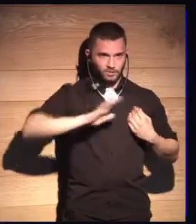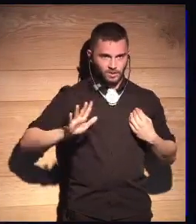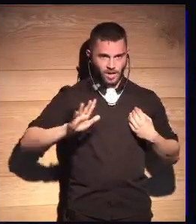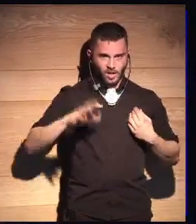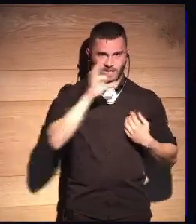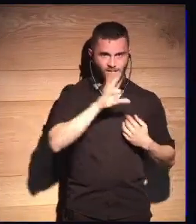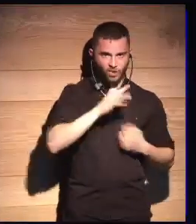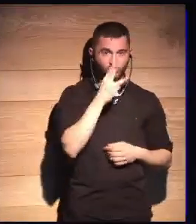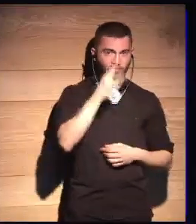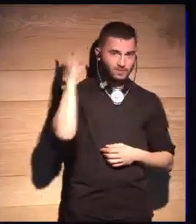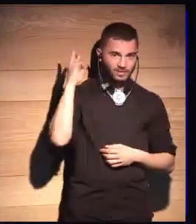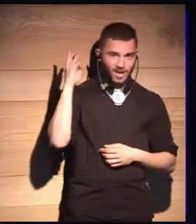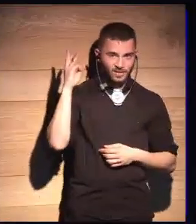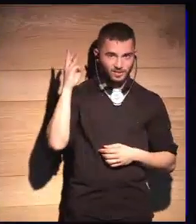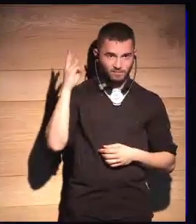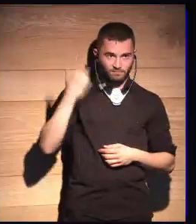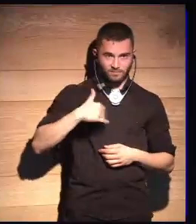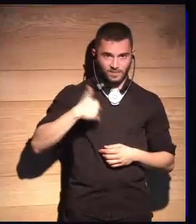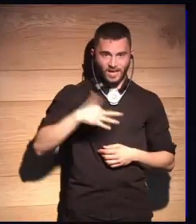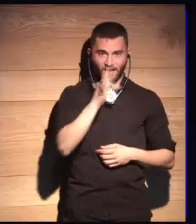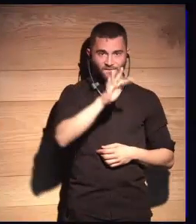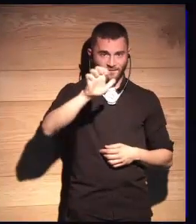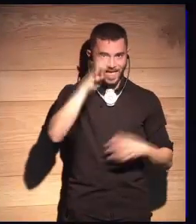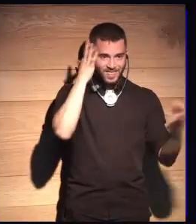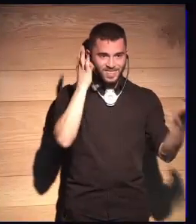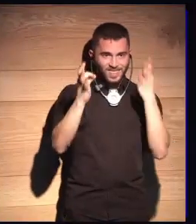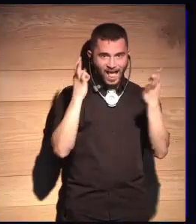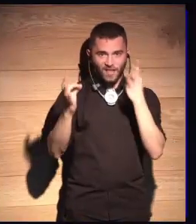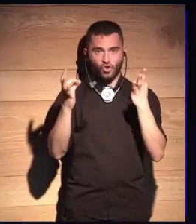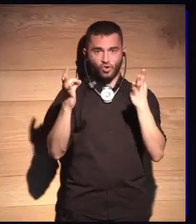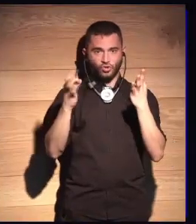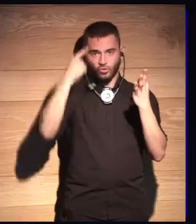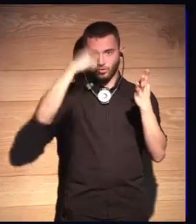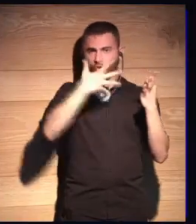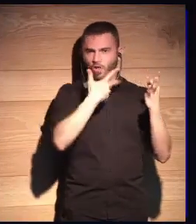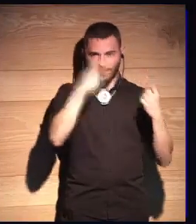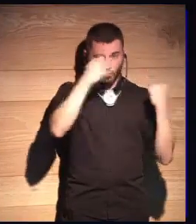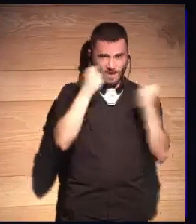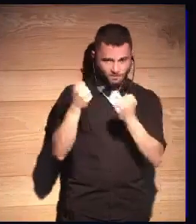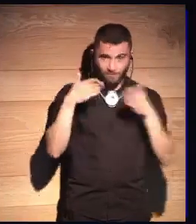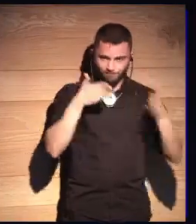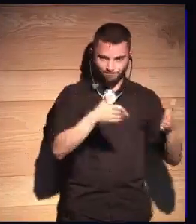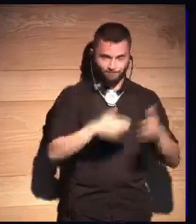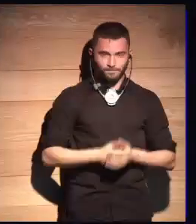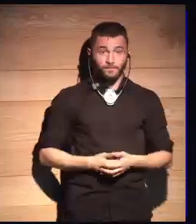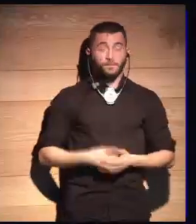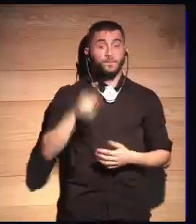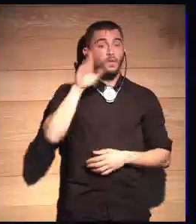the rules that have been dominating and guiding our actions is the faith in data